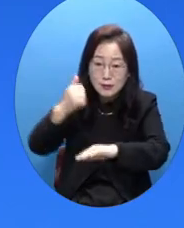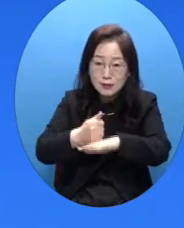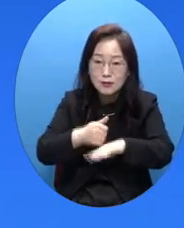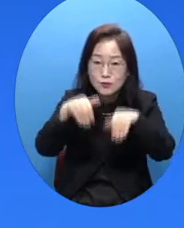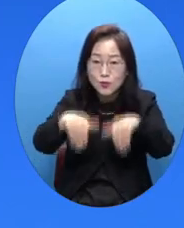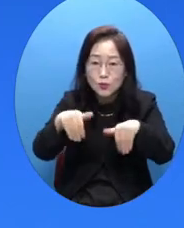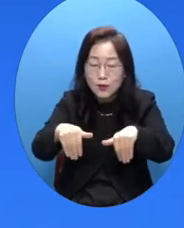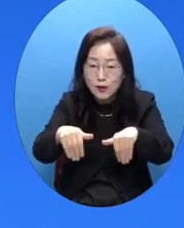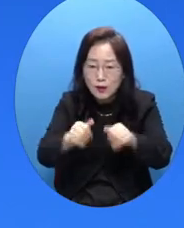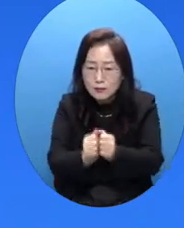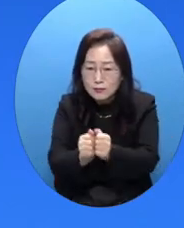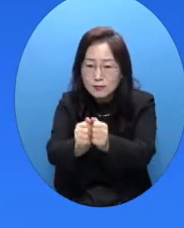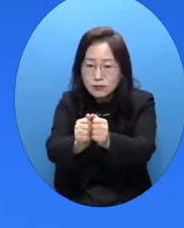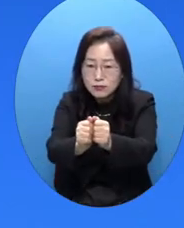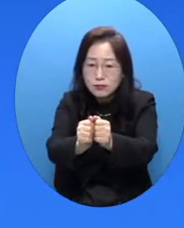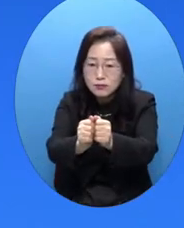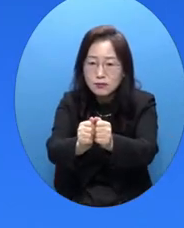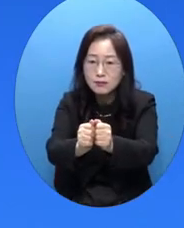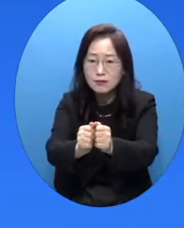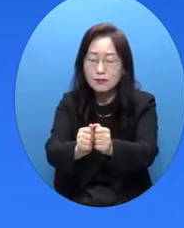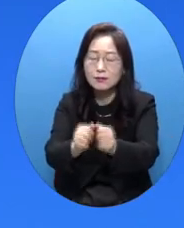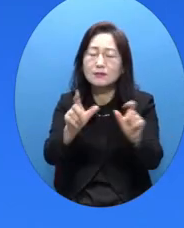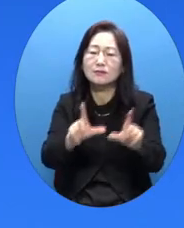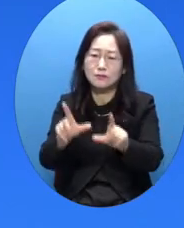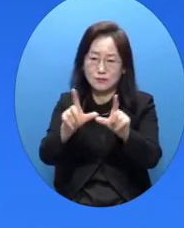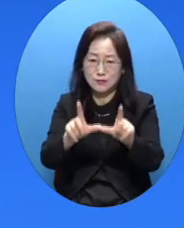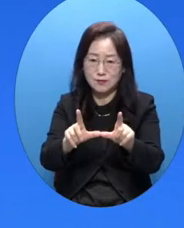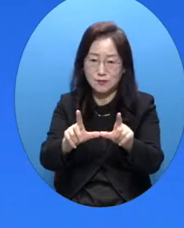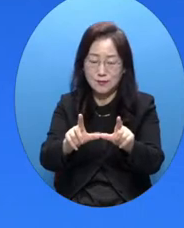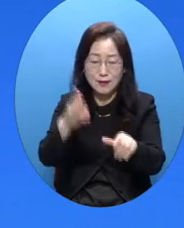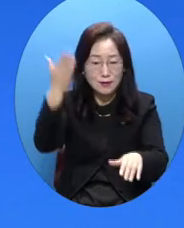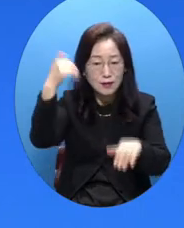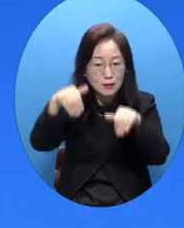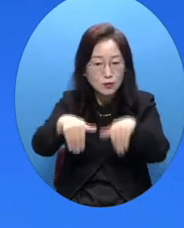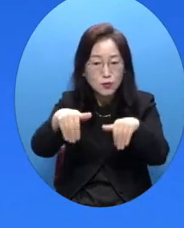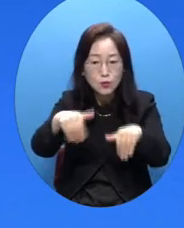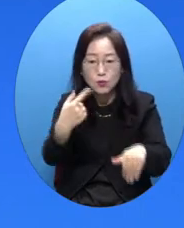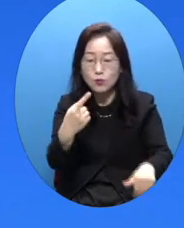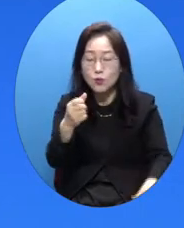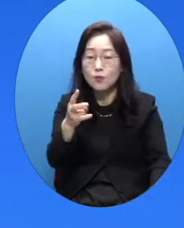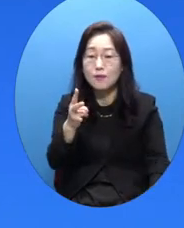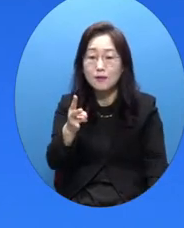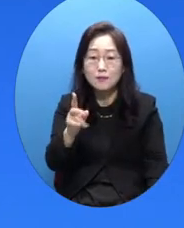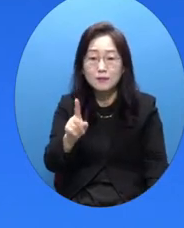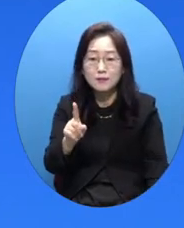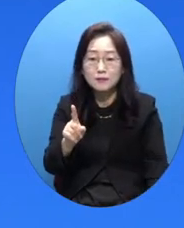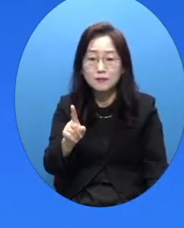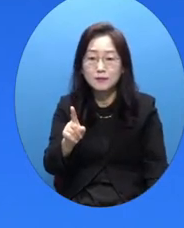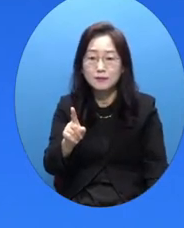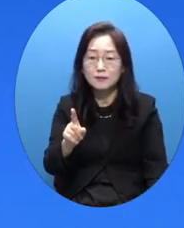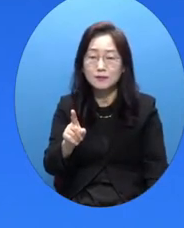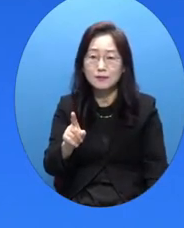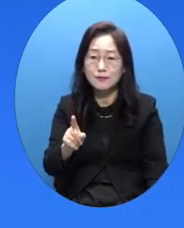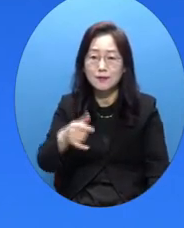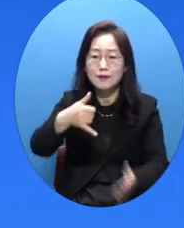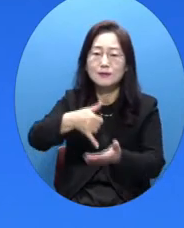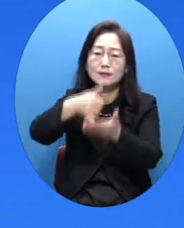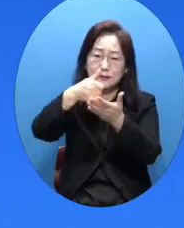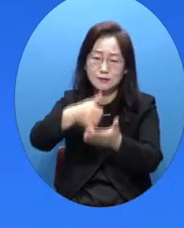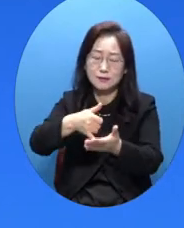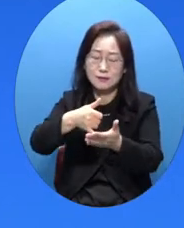from his father so his brothers were jealous of him Joseph was sold as